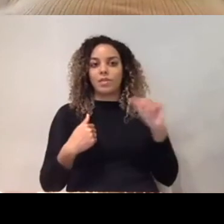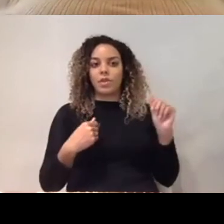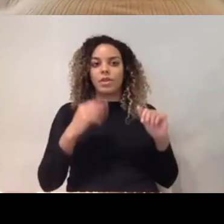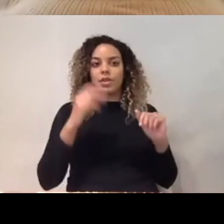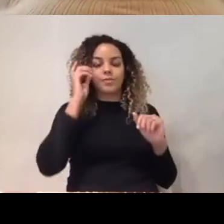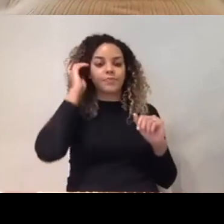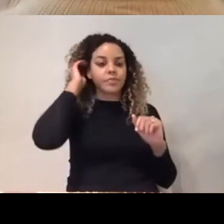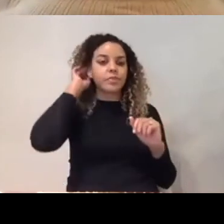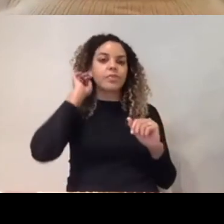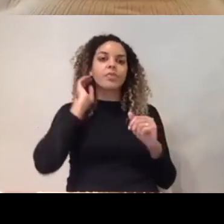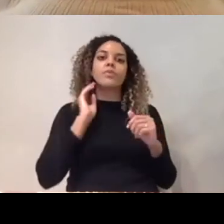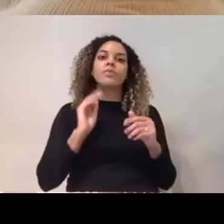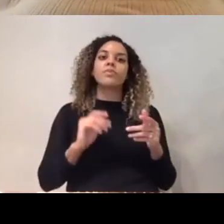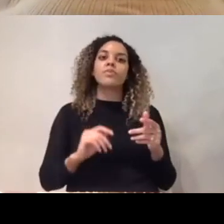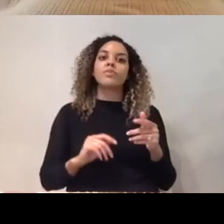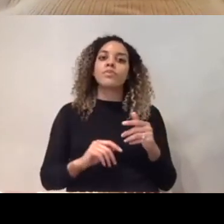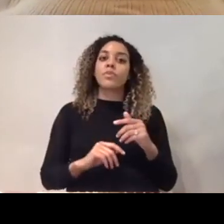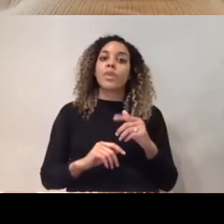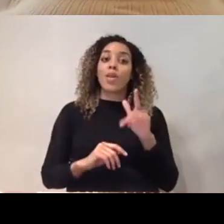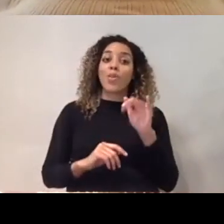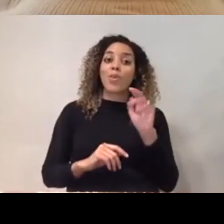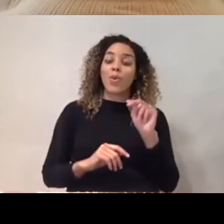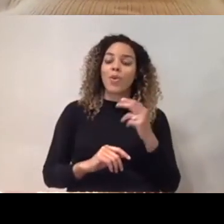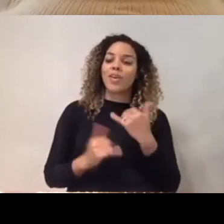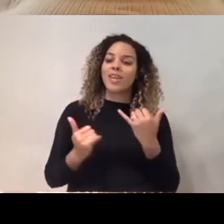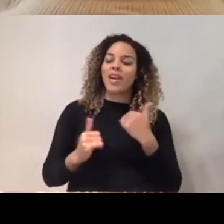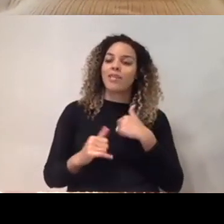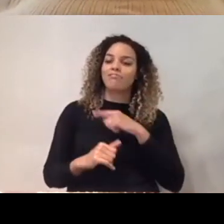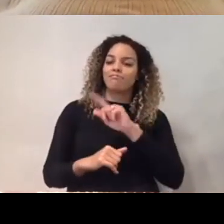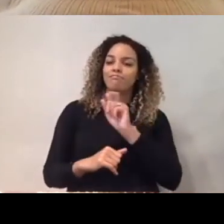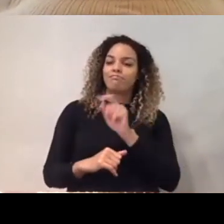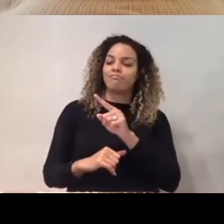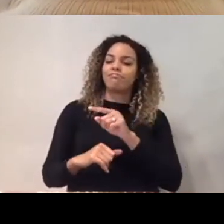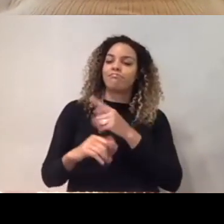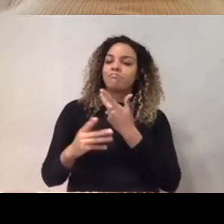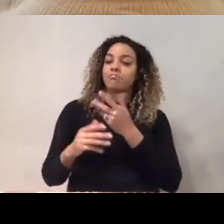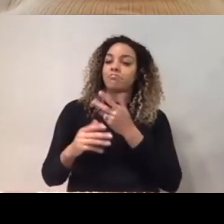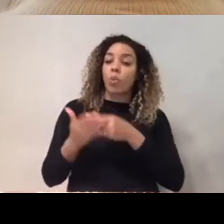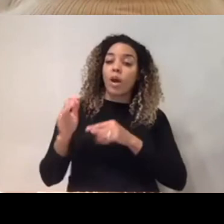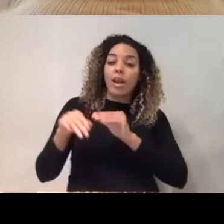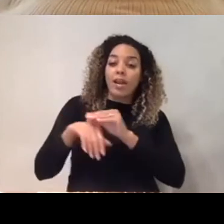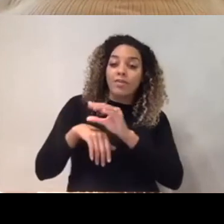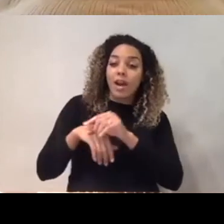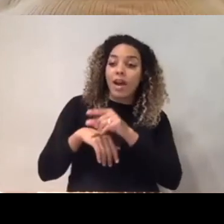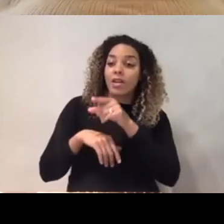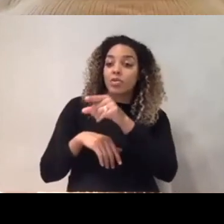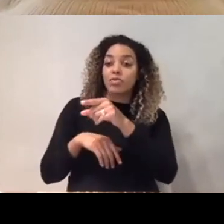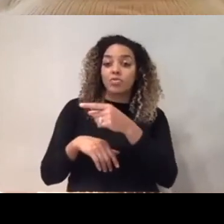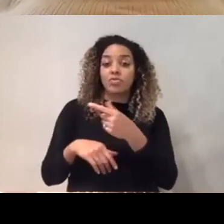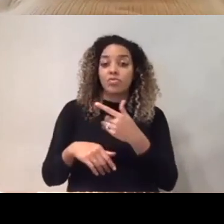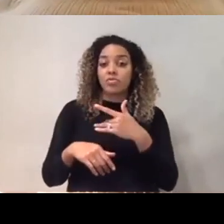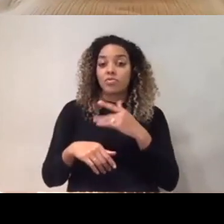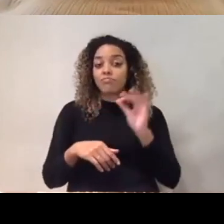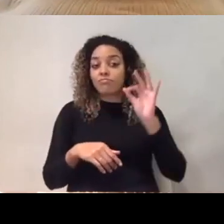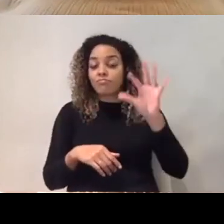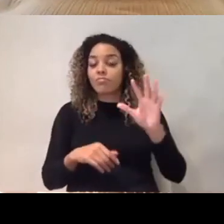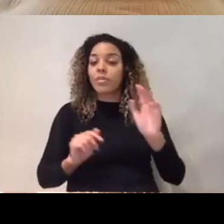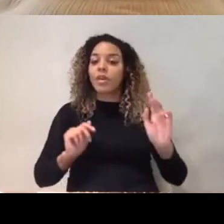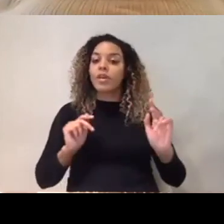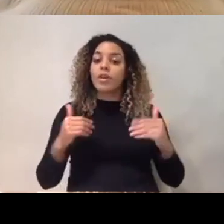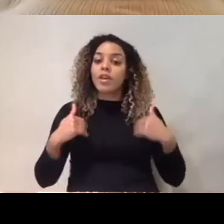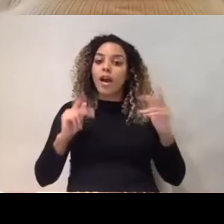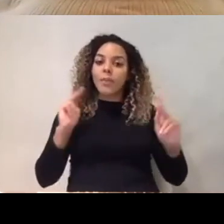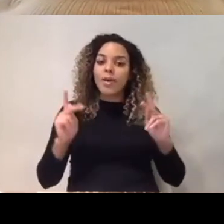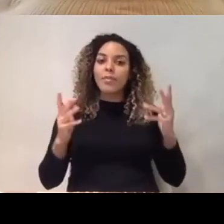What advice do you want to give to young folks who want to be journalists? The industry is shrinking for